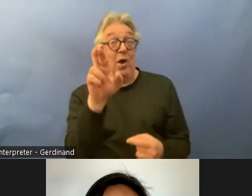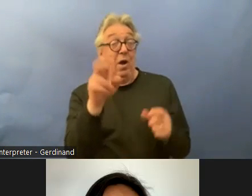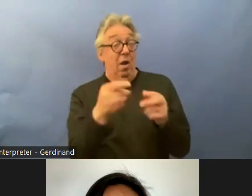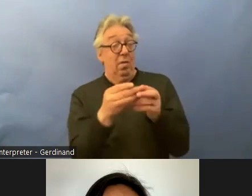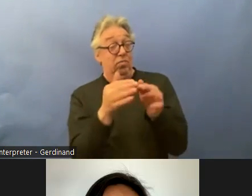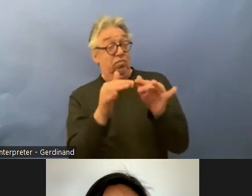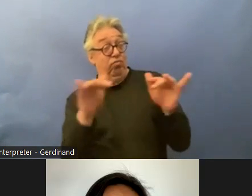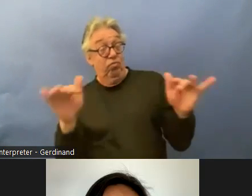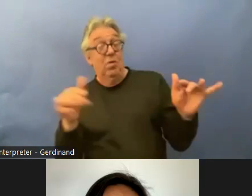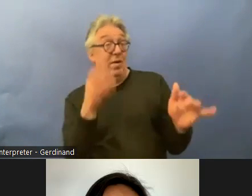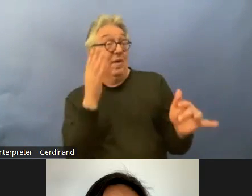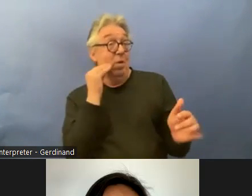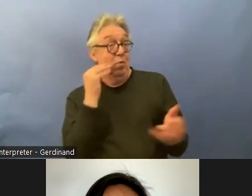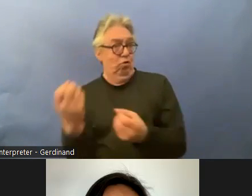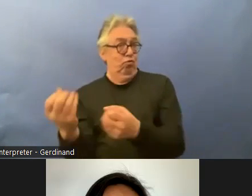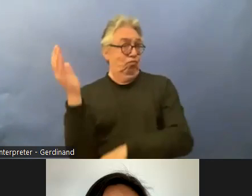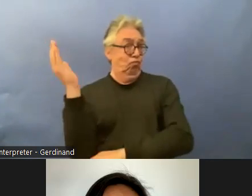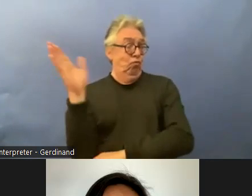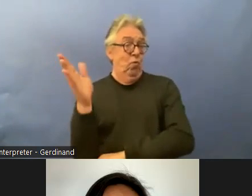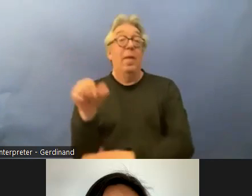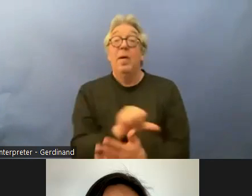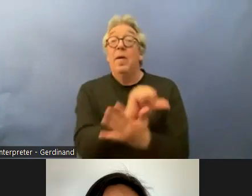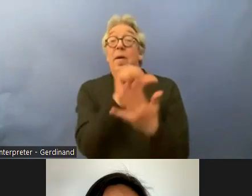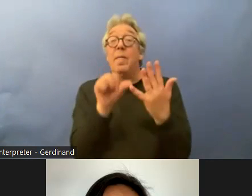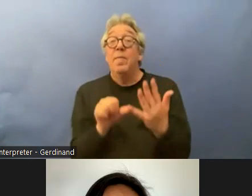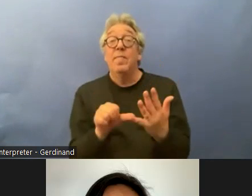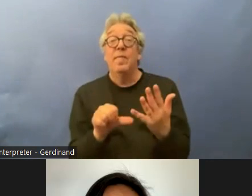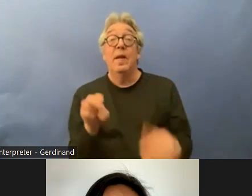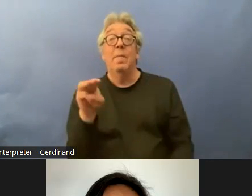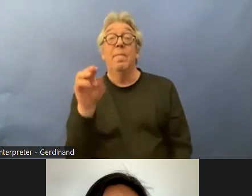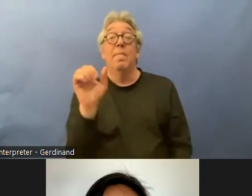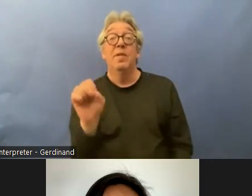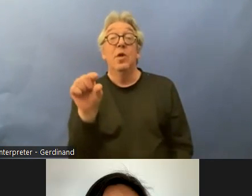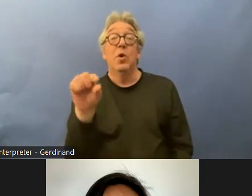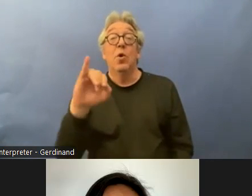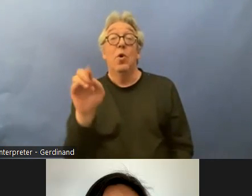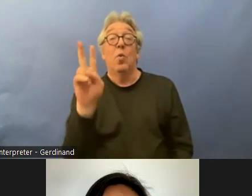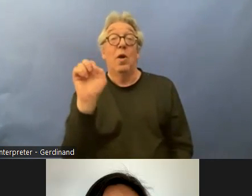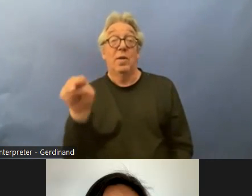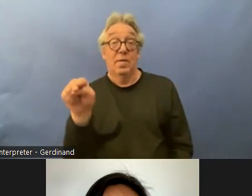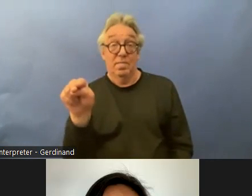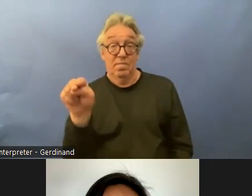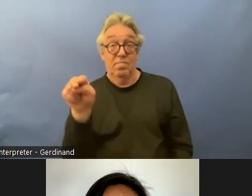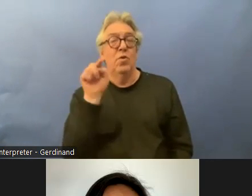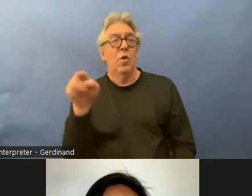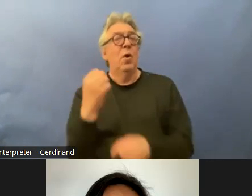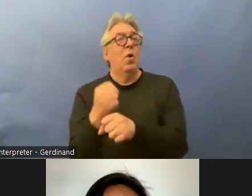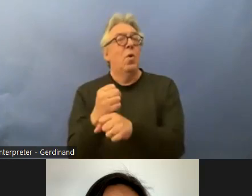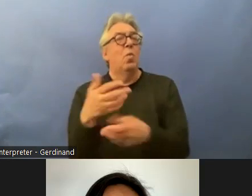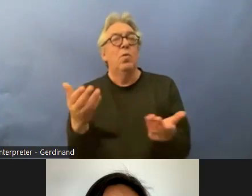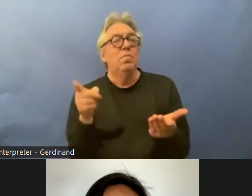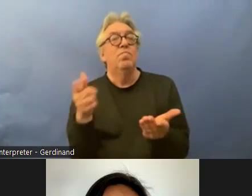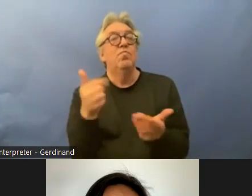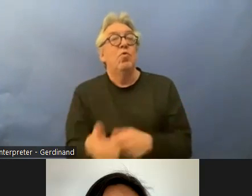Moving on, we will have Ms. Wan. She worked as a coordinator for